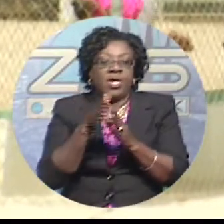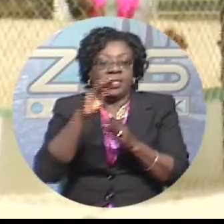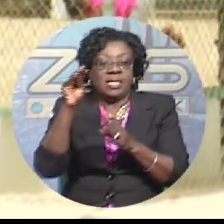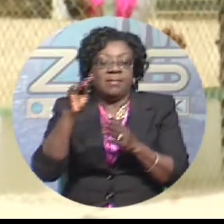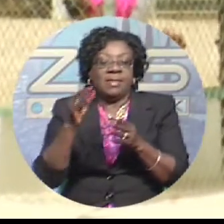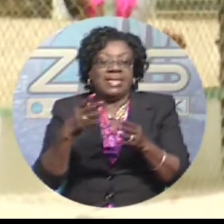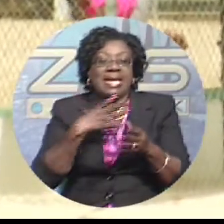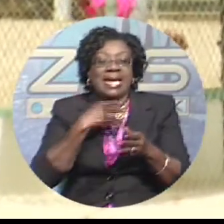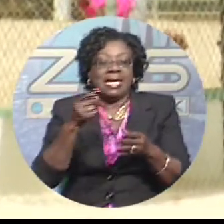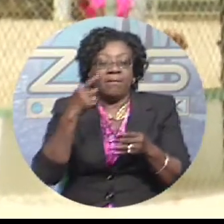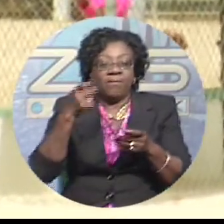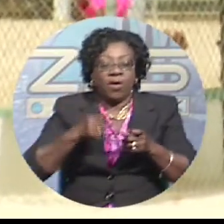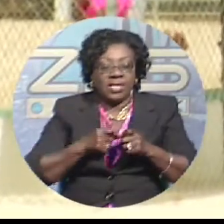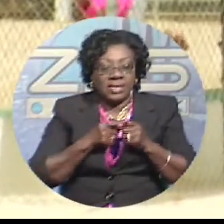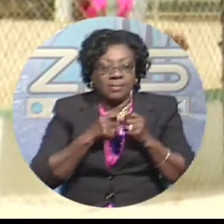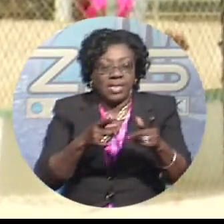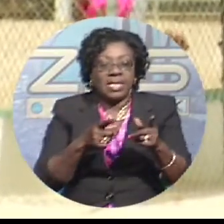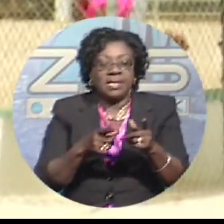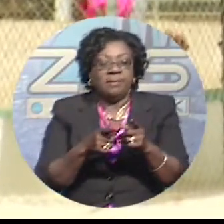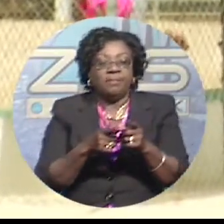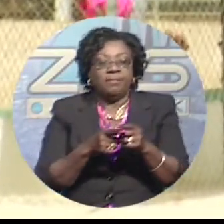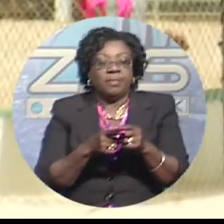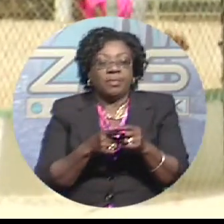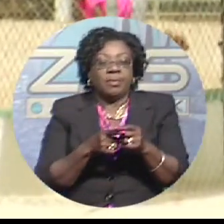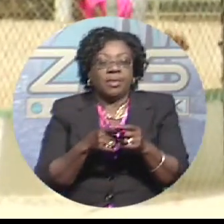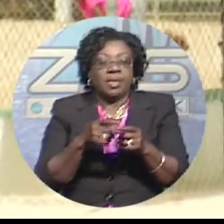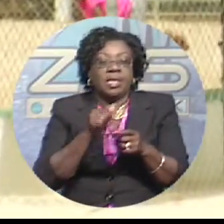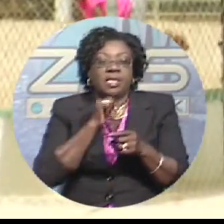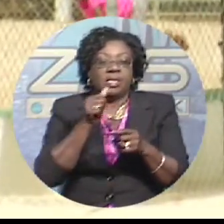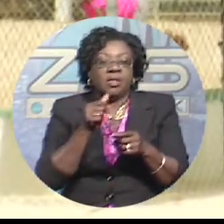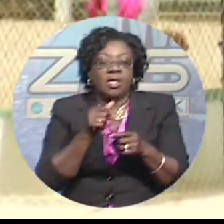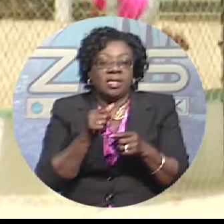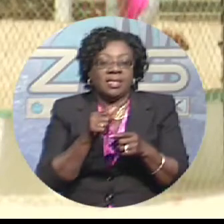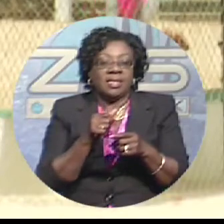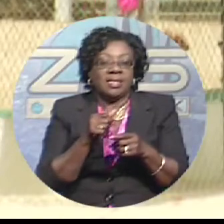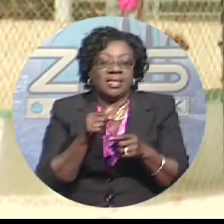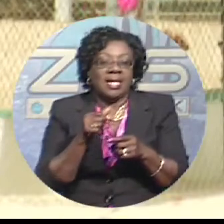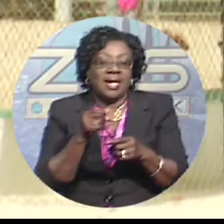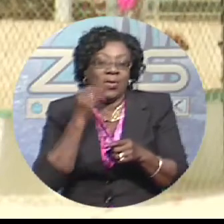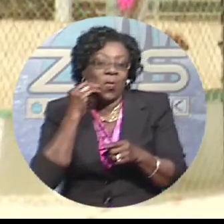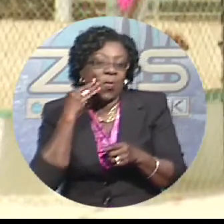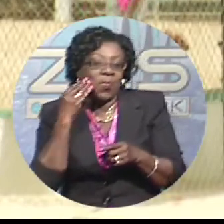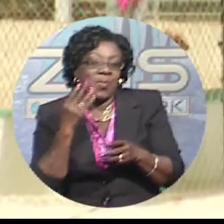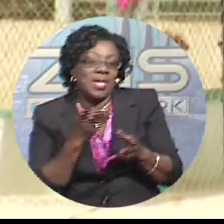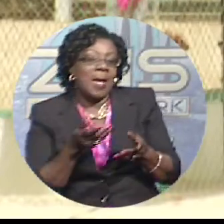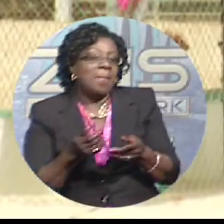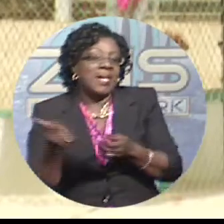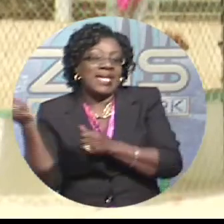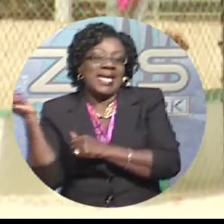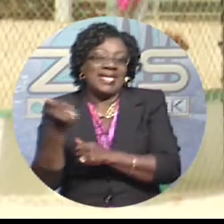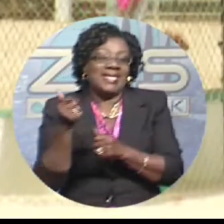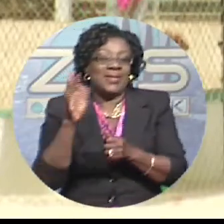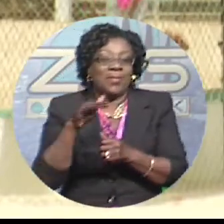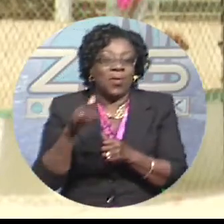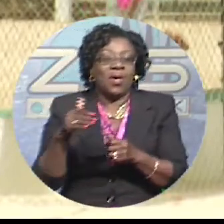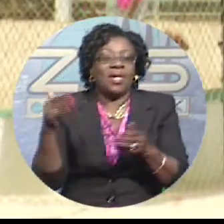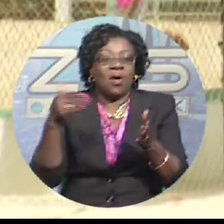his speed, and he's not a home run hitter, but he hits the ball